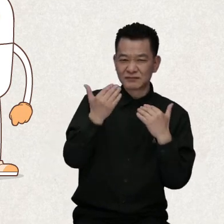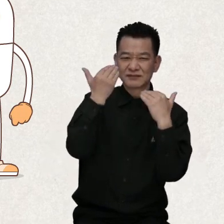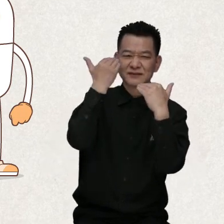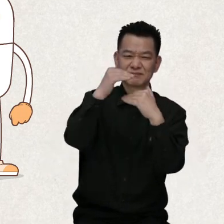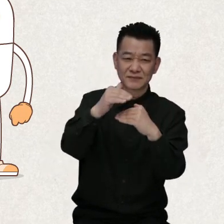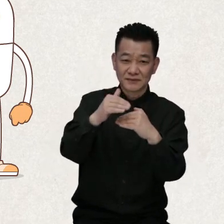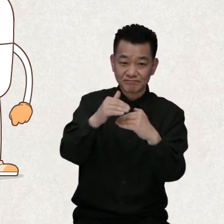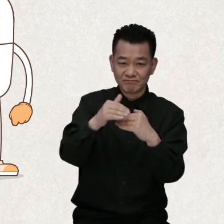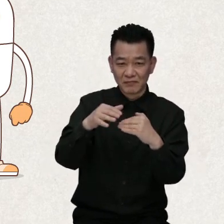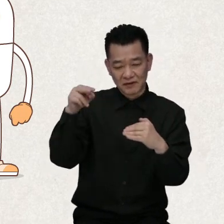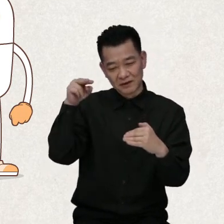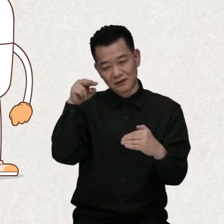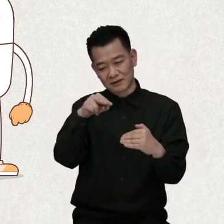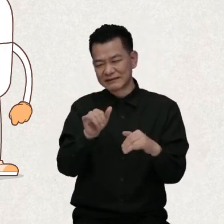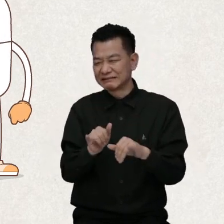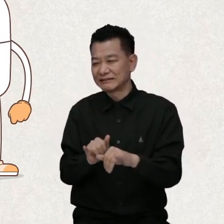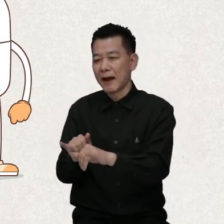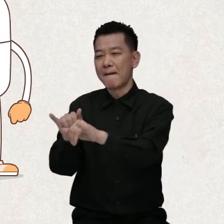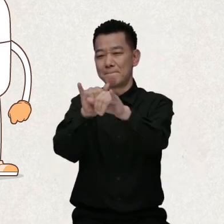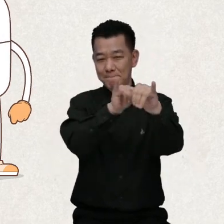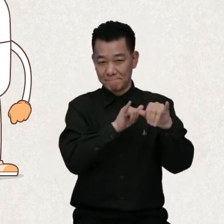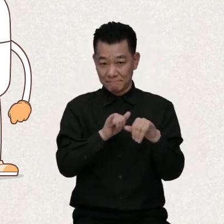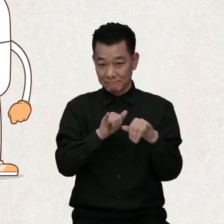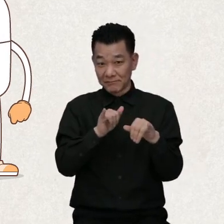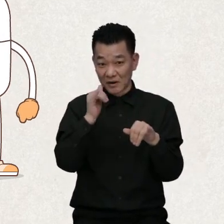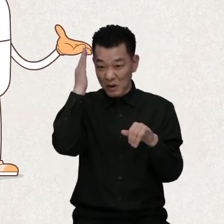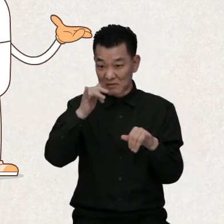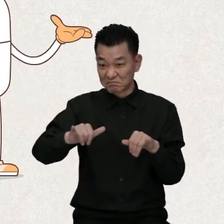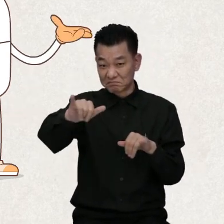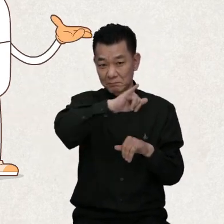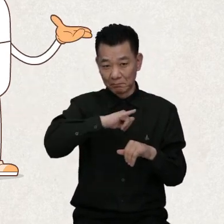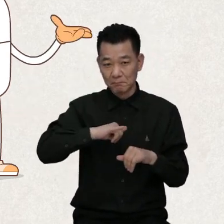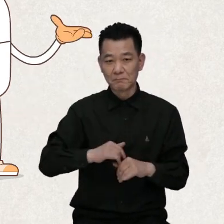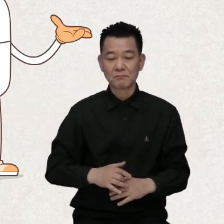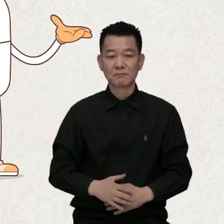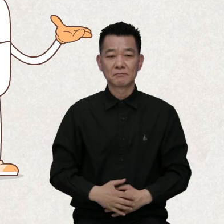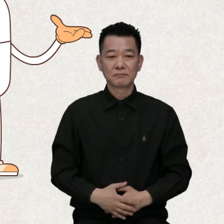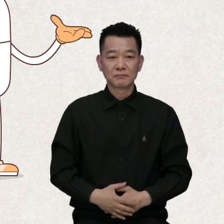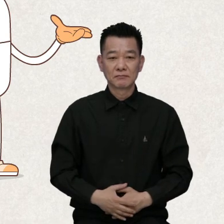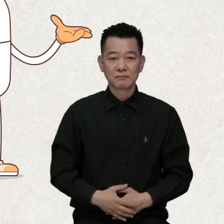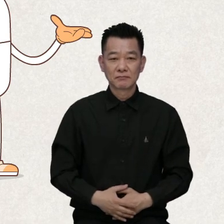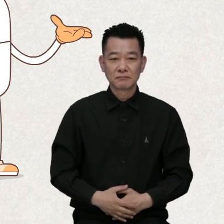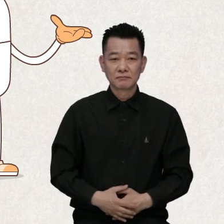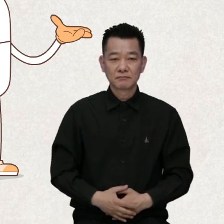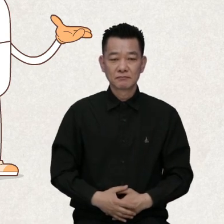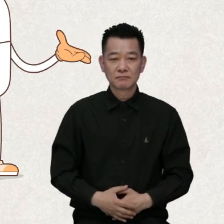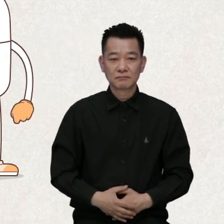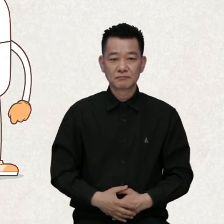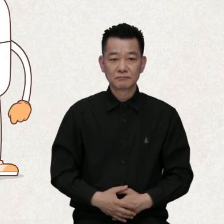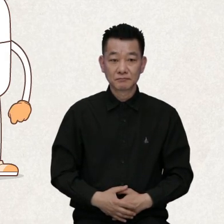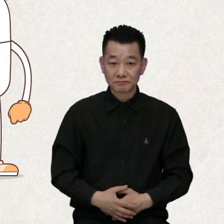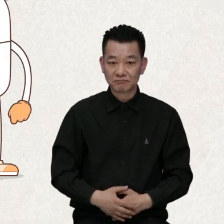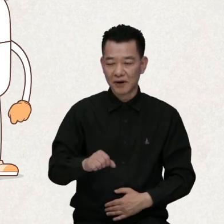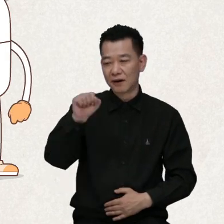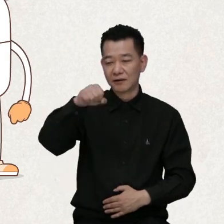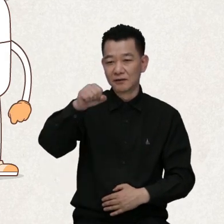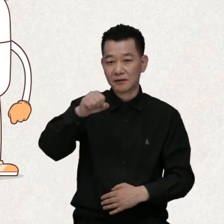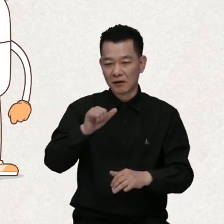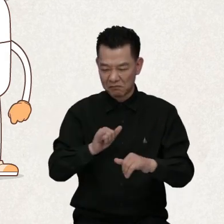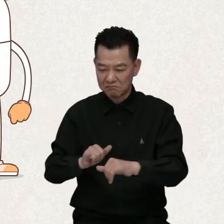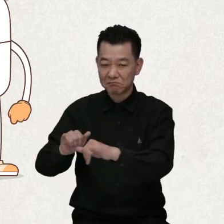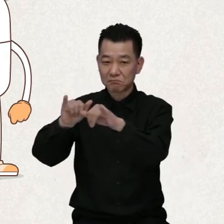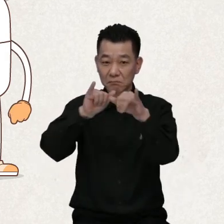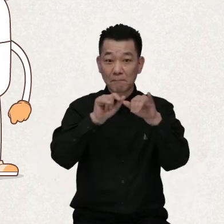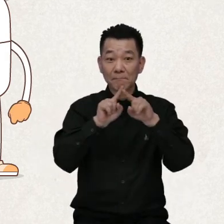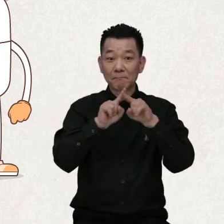one who experiences limitations in daily lives out of physical or mental disabilities. Yes,